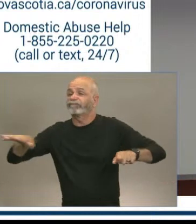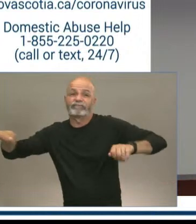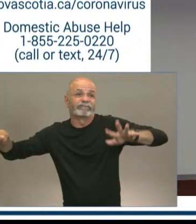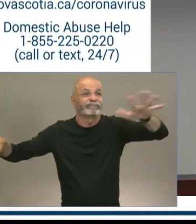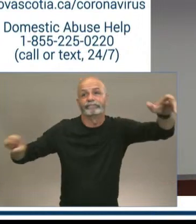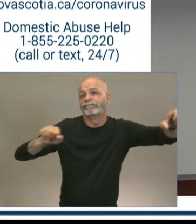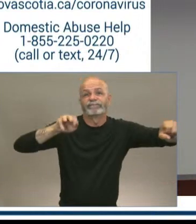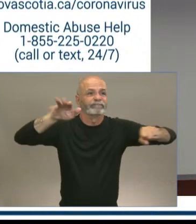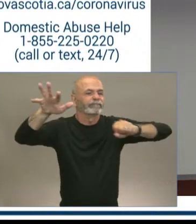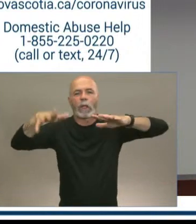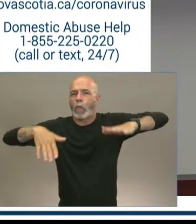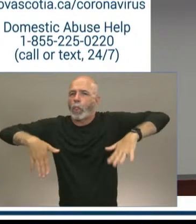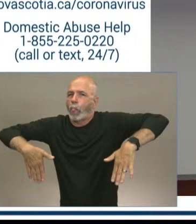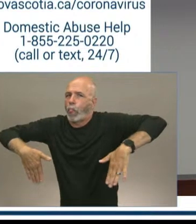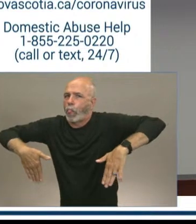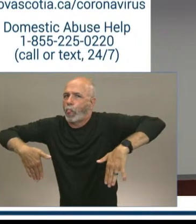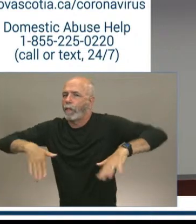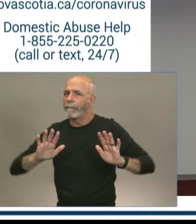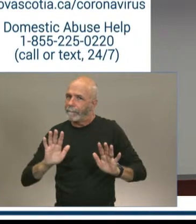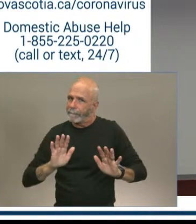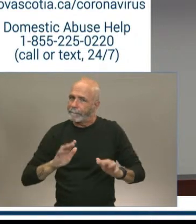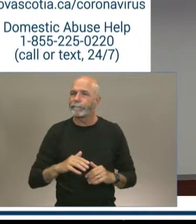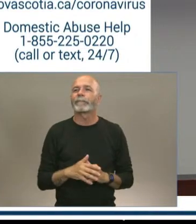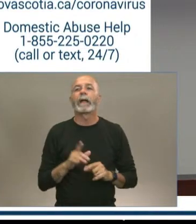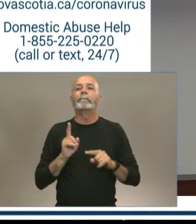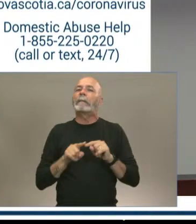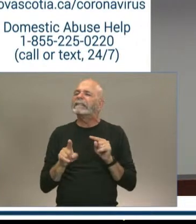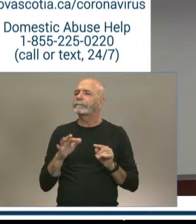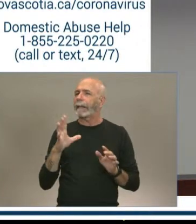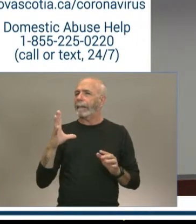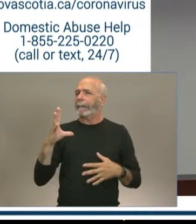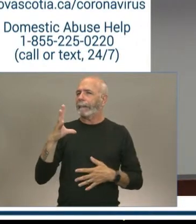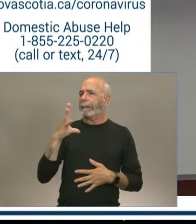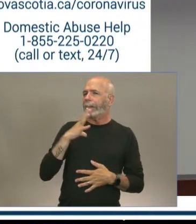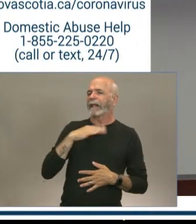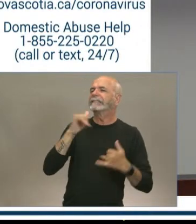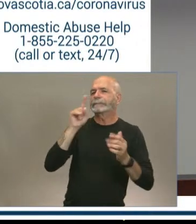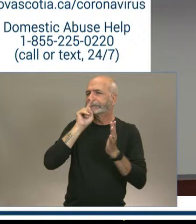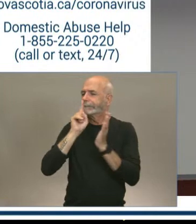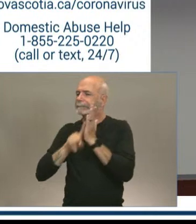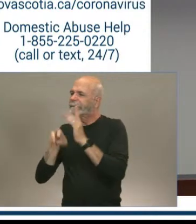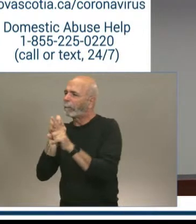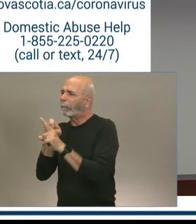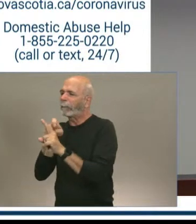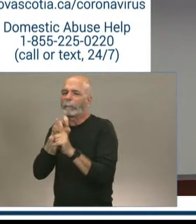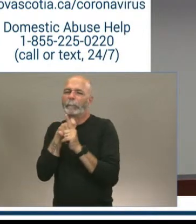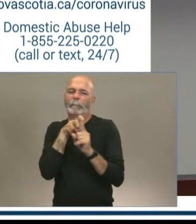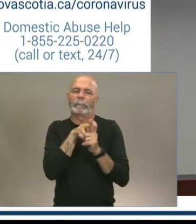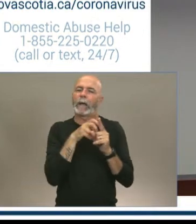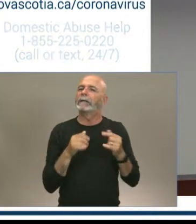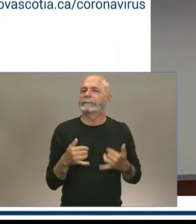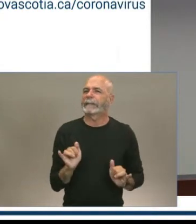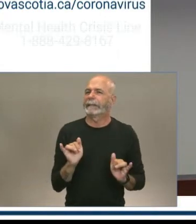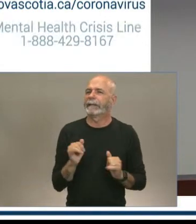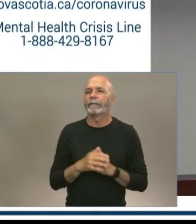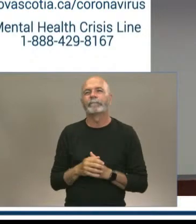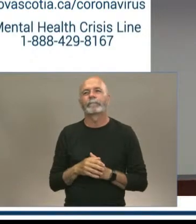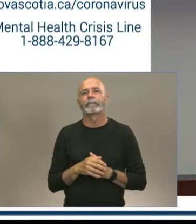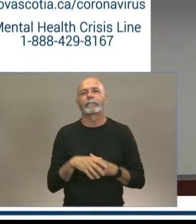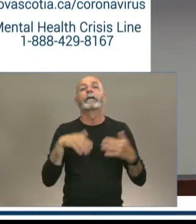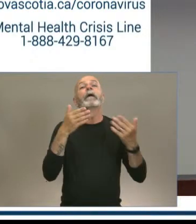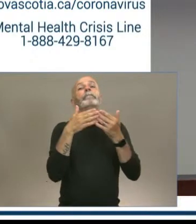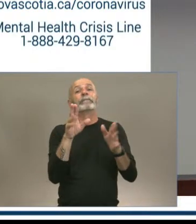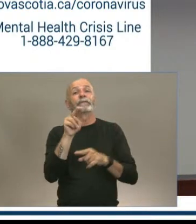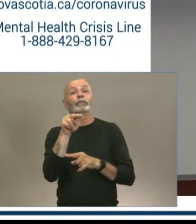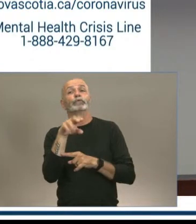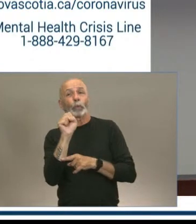clusters, under-immunization is a significant factor. Nova Scotia Public Health is responding with mobile testing